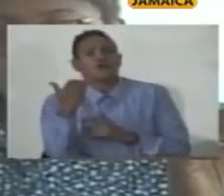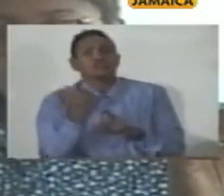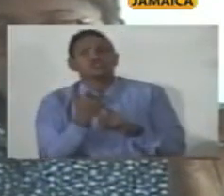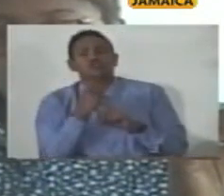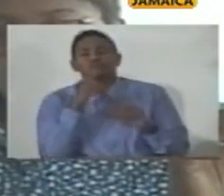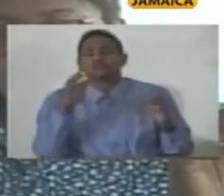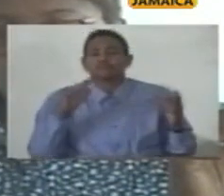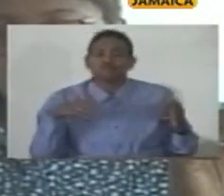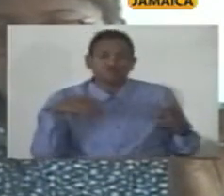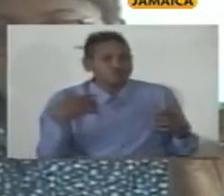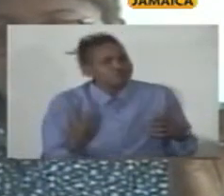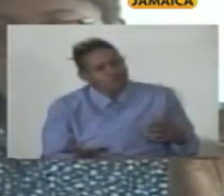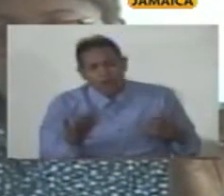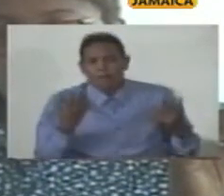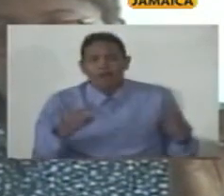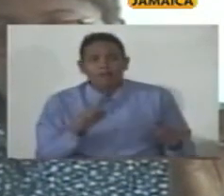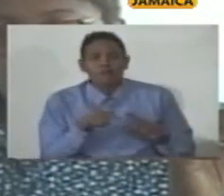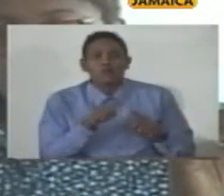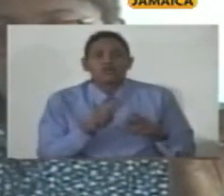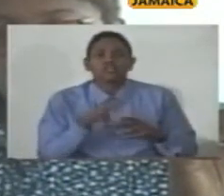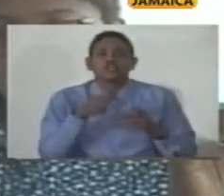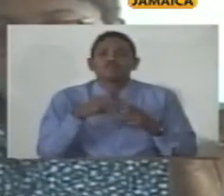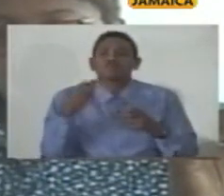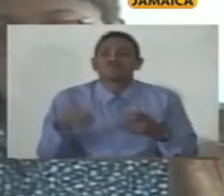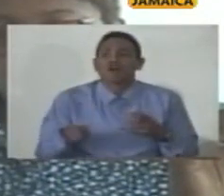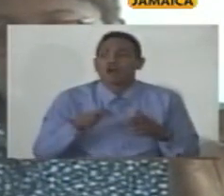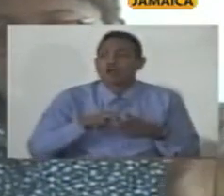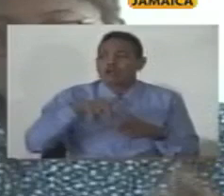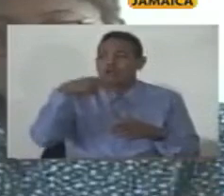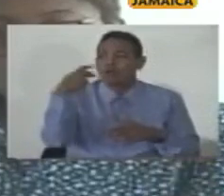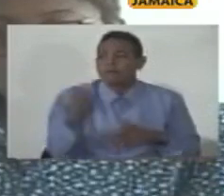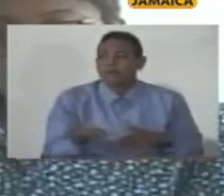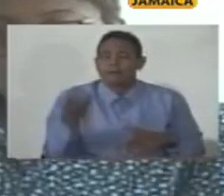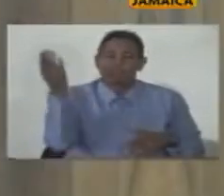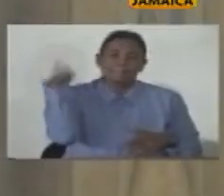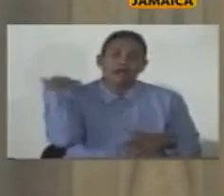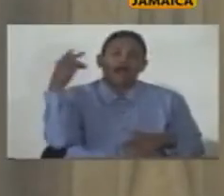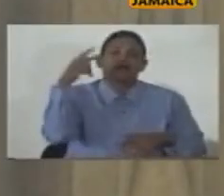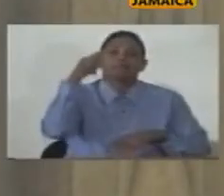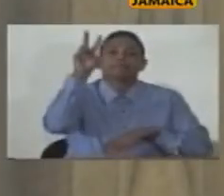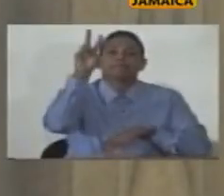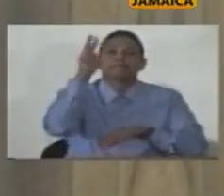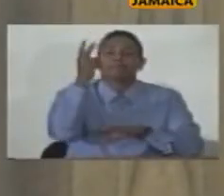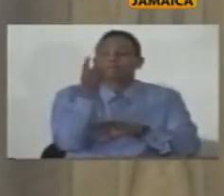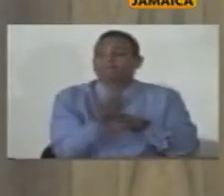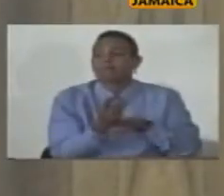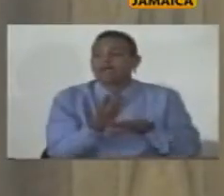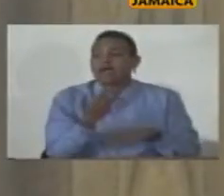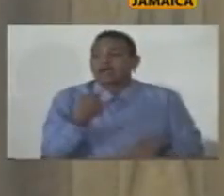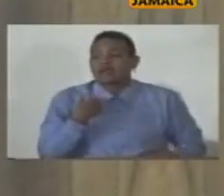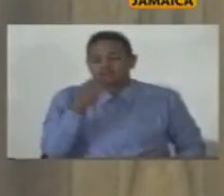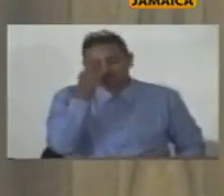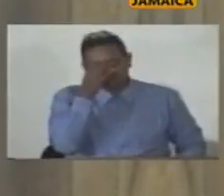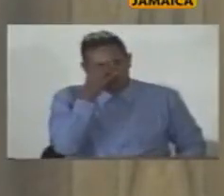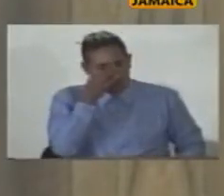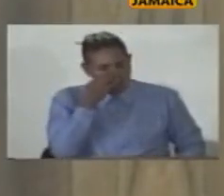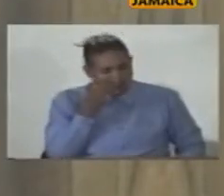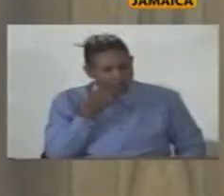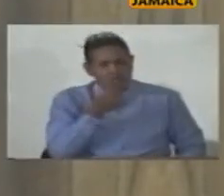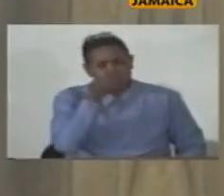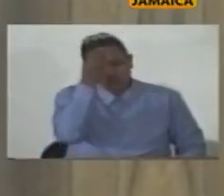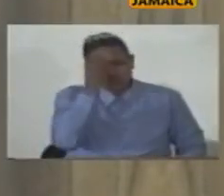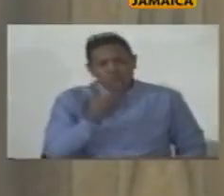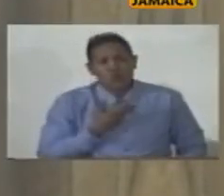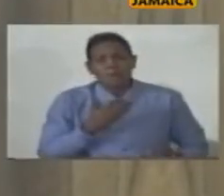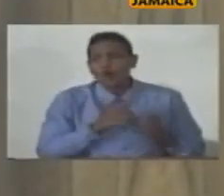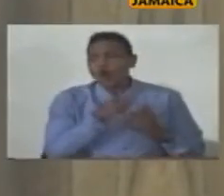shattered when she stumbled over a rocky road and landed flat on her back. Tears came to my eyes as she told me how